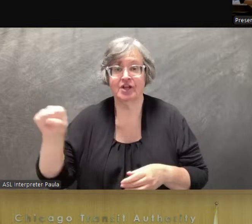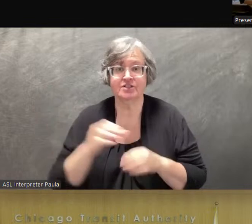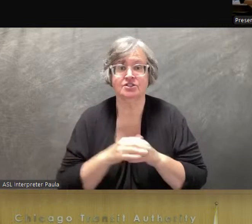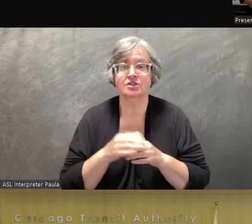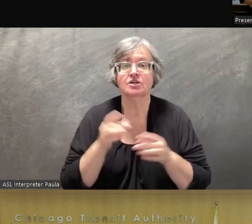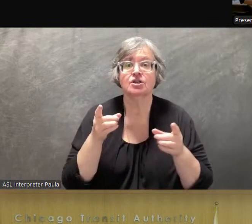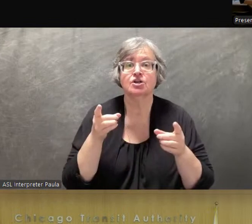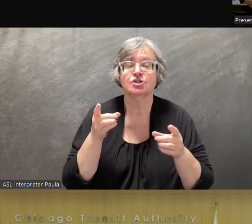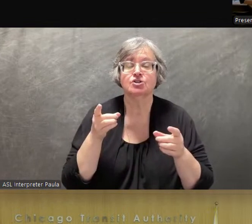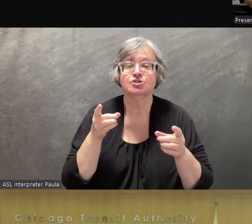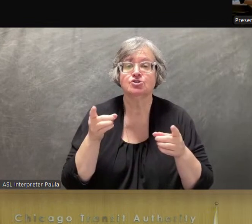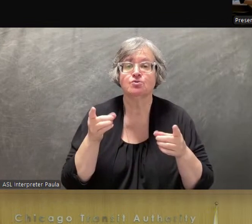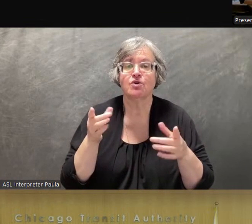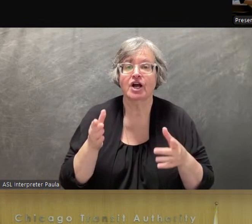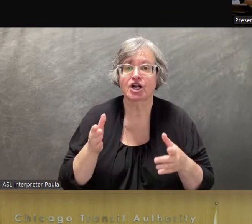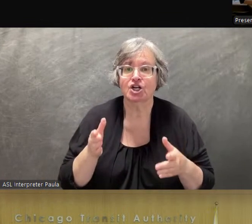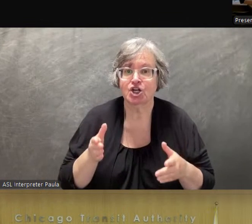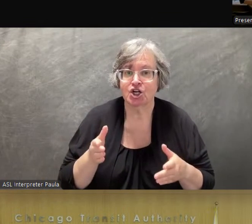Director